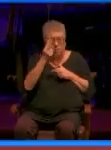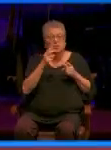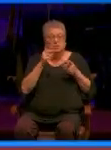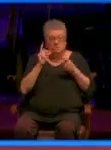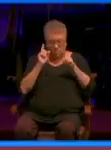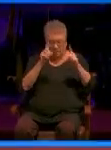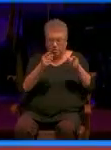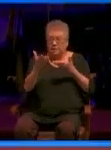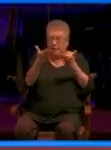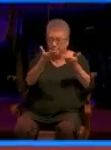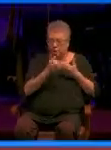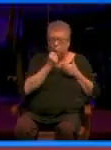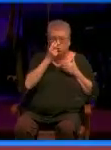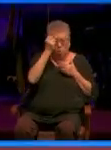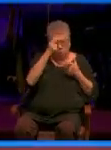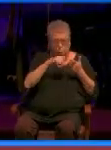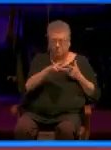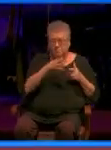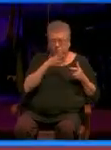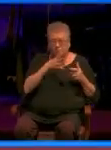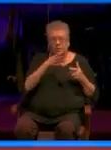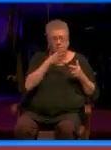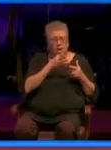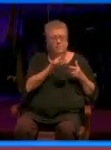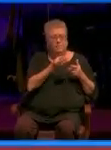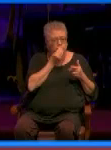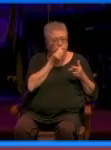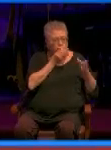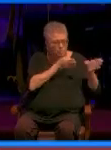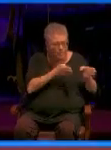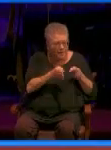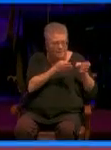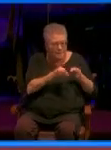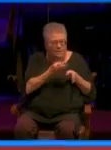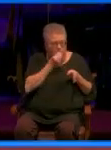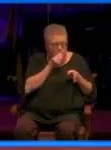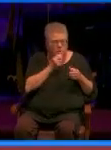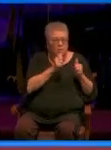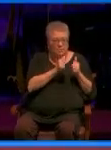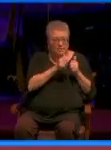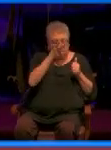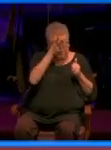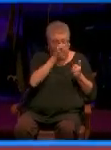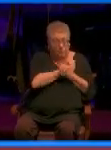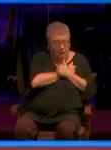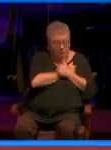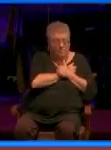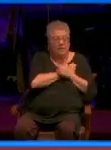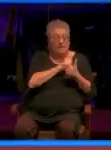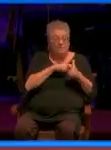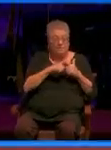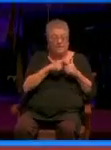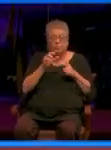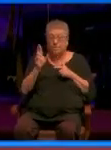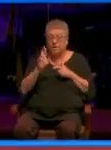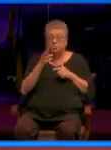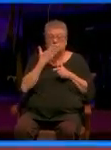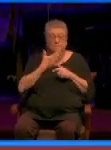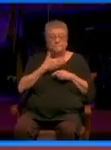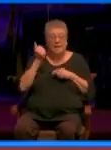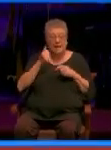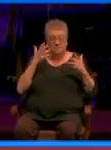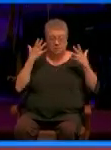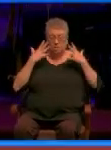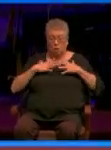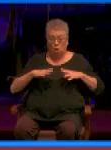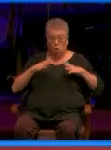and brought them to his mother. And his mother prepared delicious food with his father's that his father loved. Then Rebekah took the best garments of